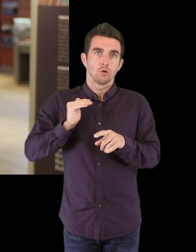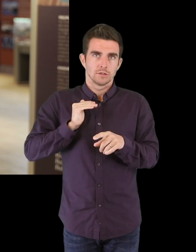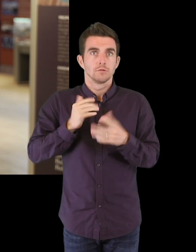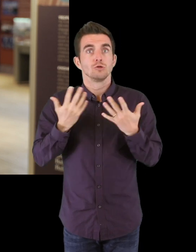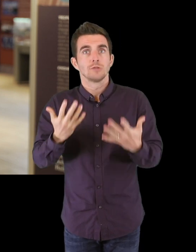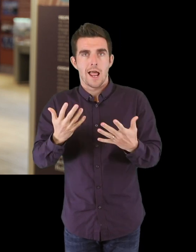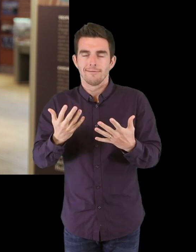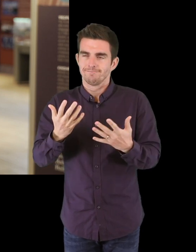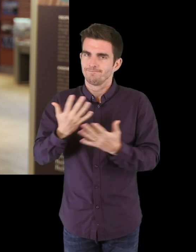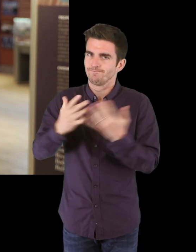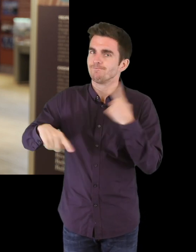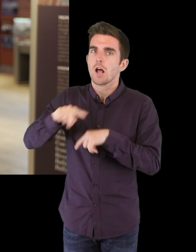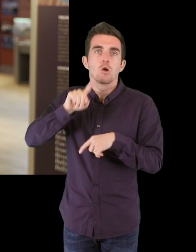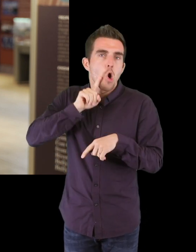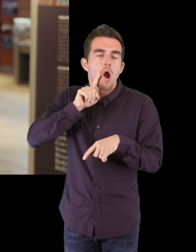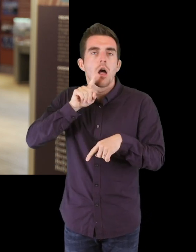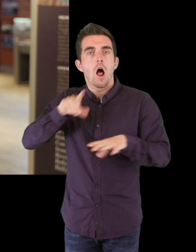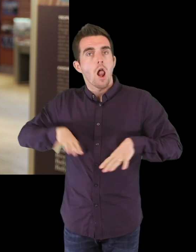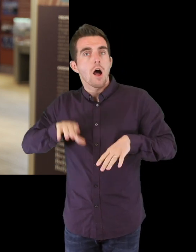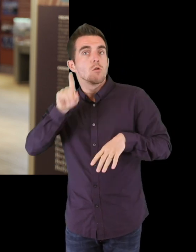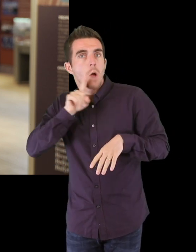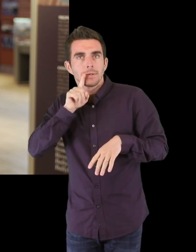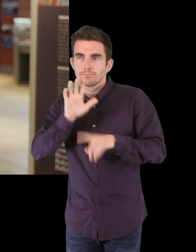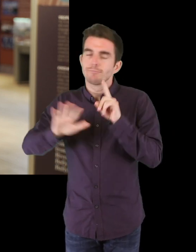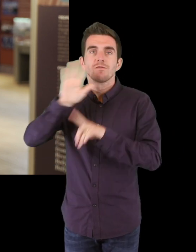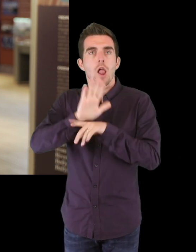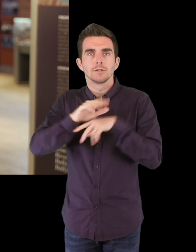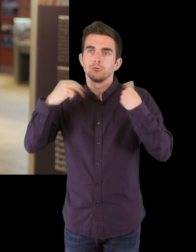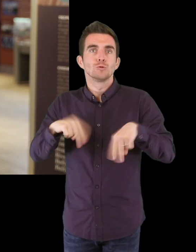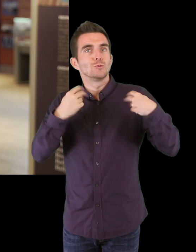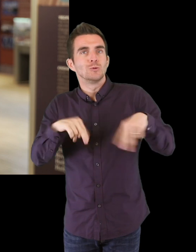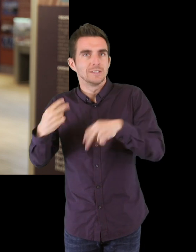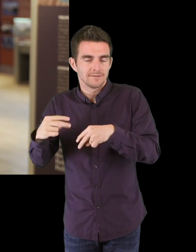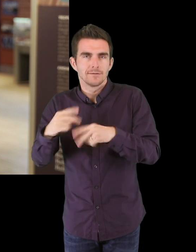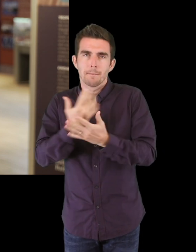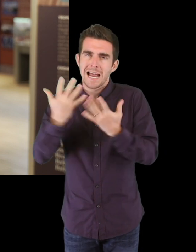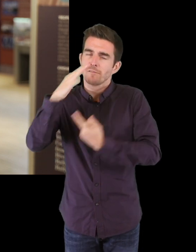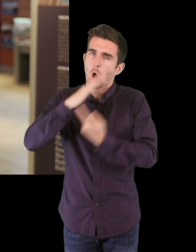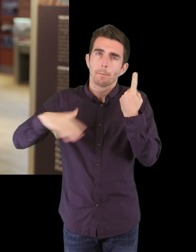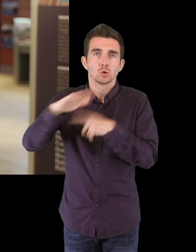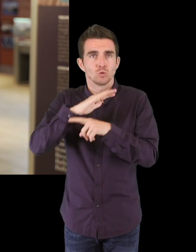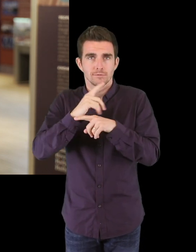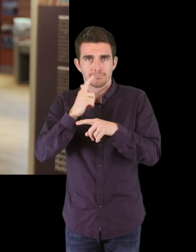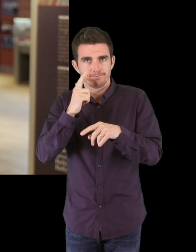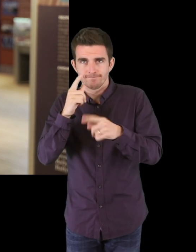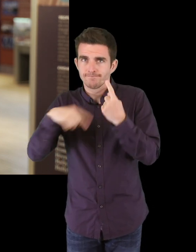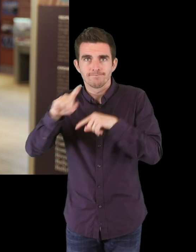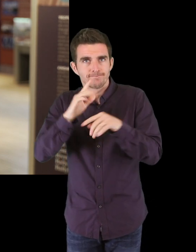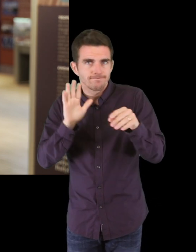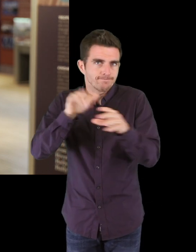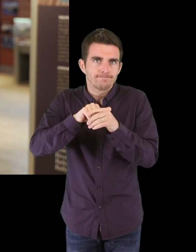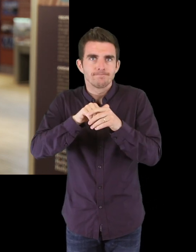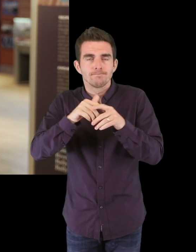much more likely to be practised by girls and young women across Ulster. Many of the community displays undertaken will